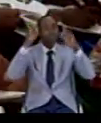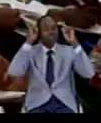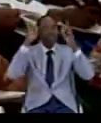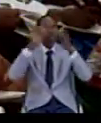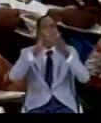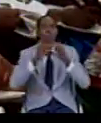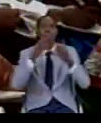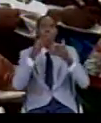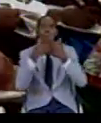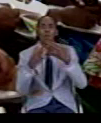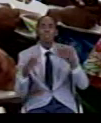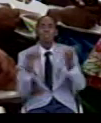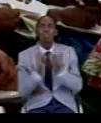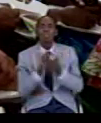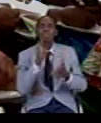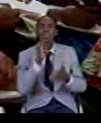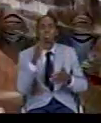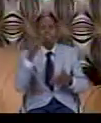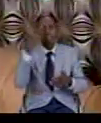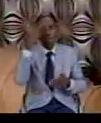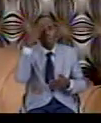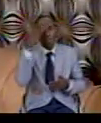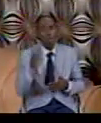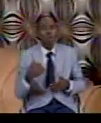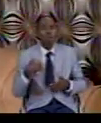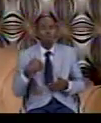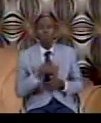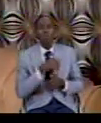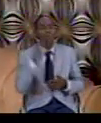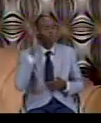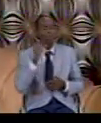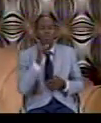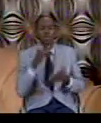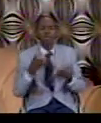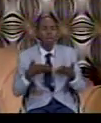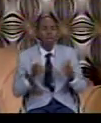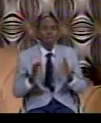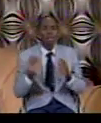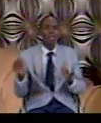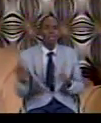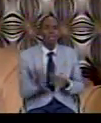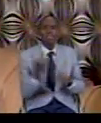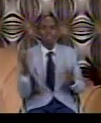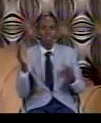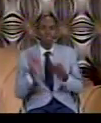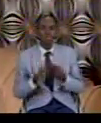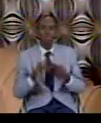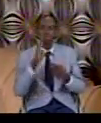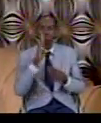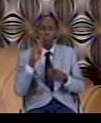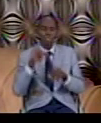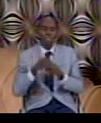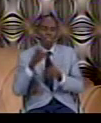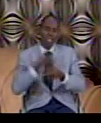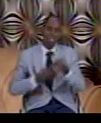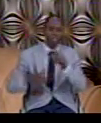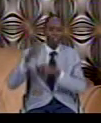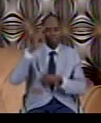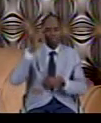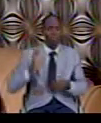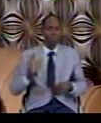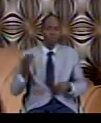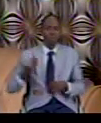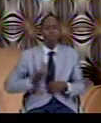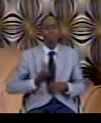That's the reason why we'll not allow anything to be an exchange for our soul.